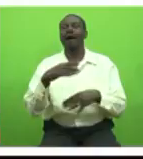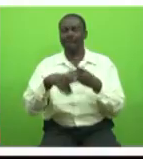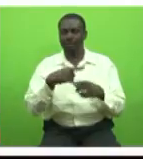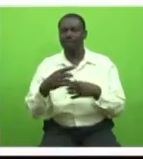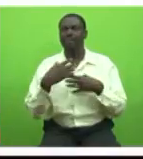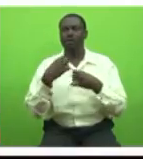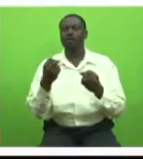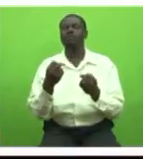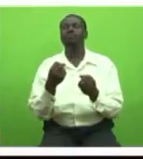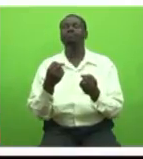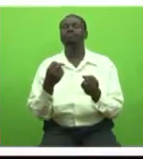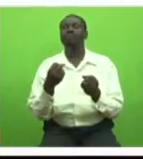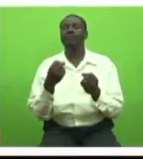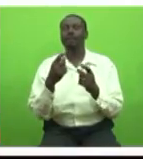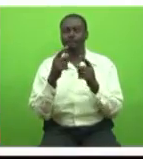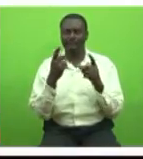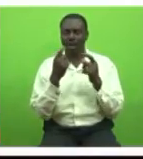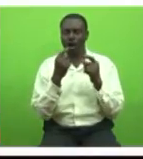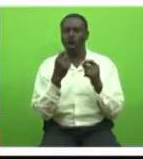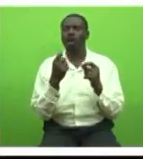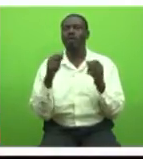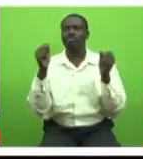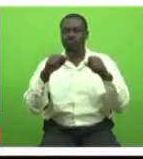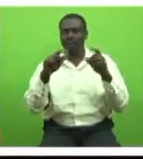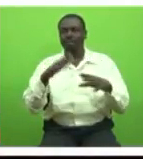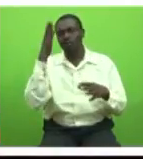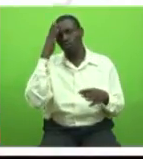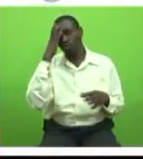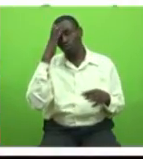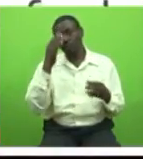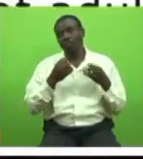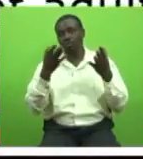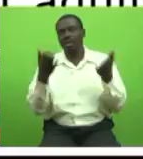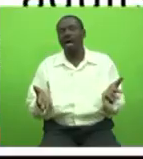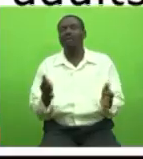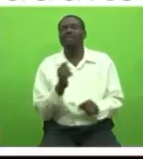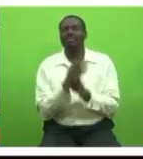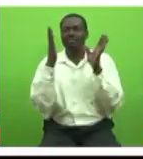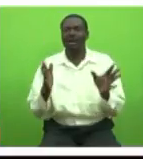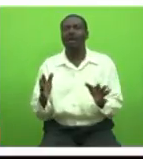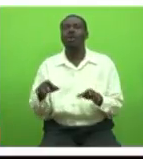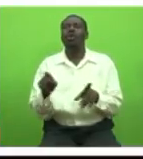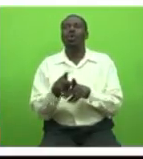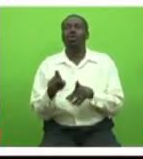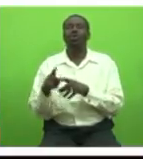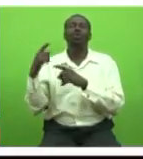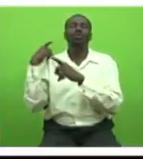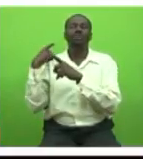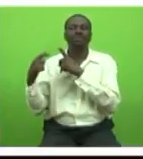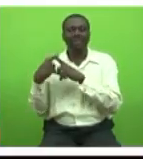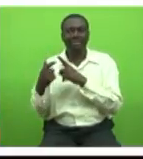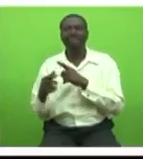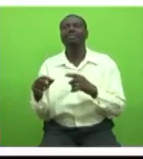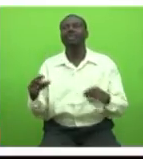for obtaining informed consent from survivors, history taking and examination of adults and